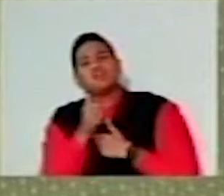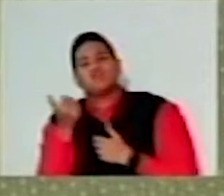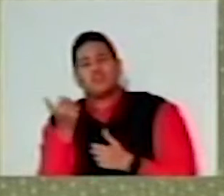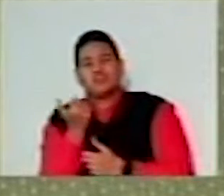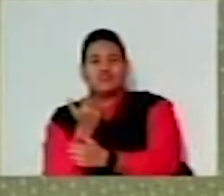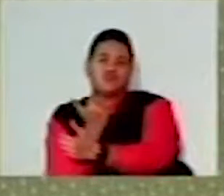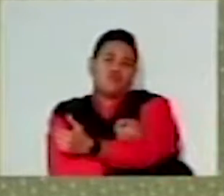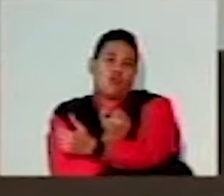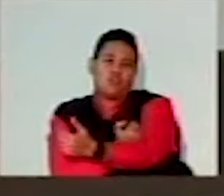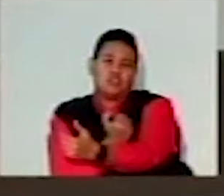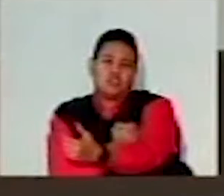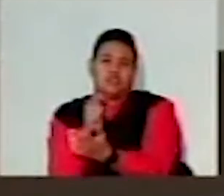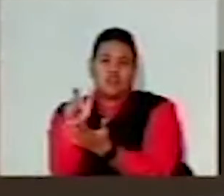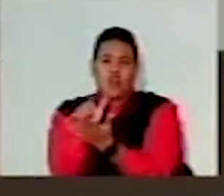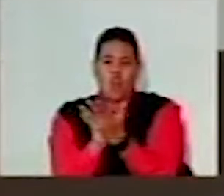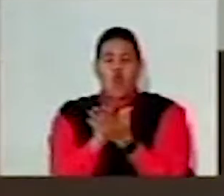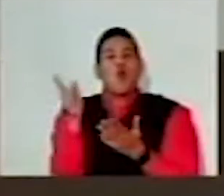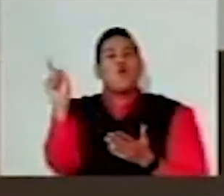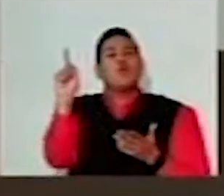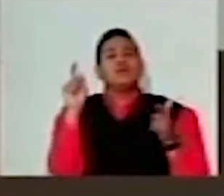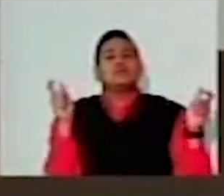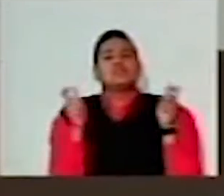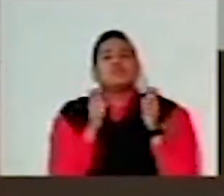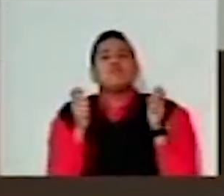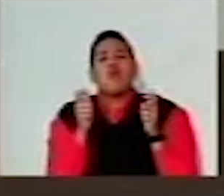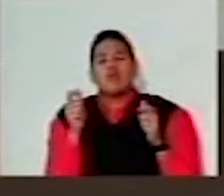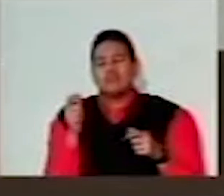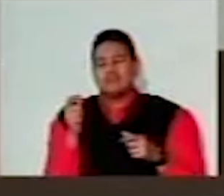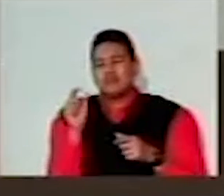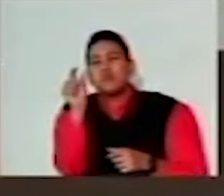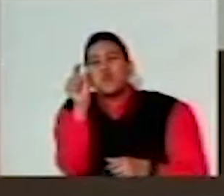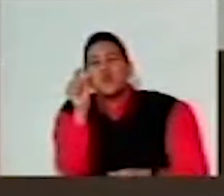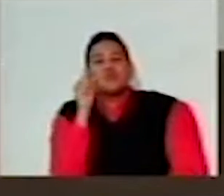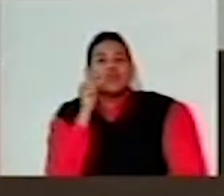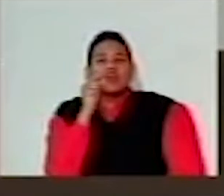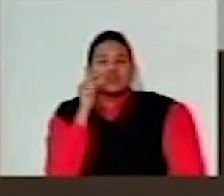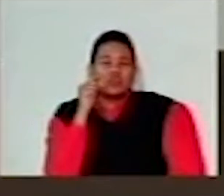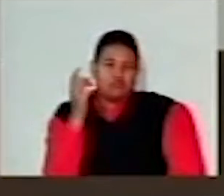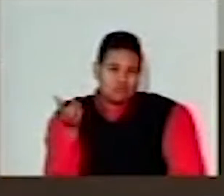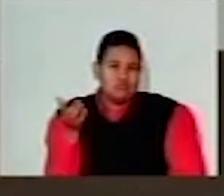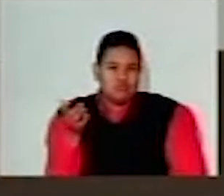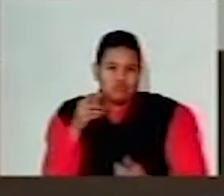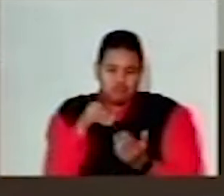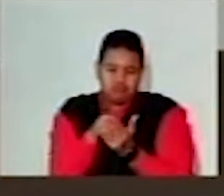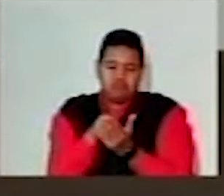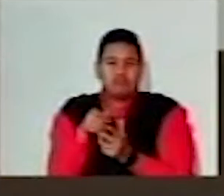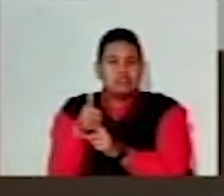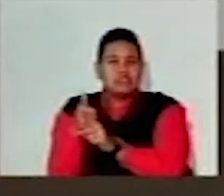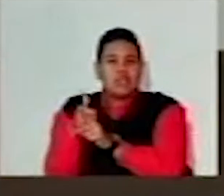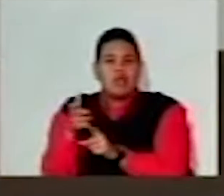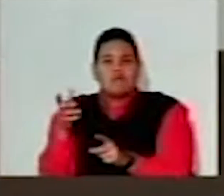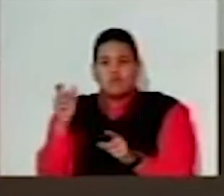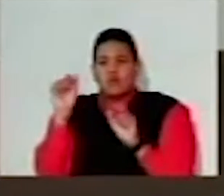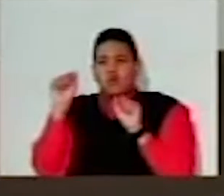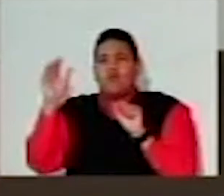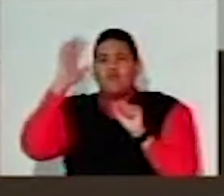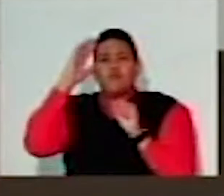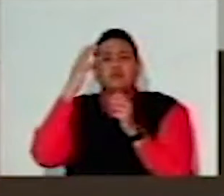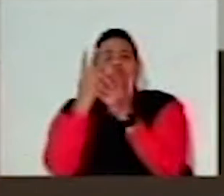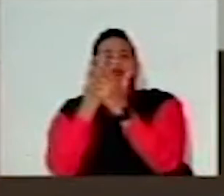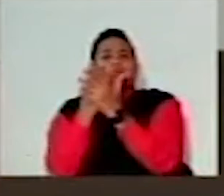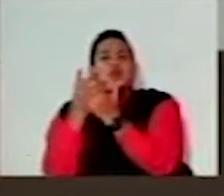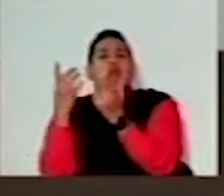where small amounts of marijuana was criminalized, and now we